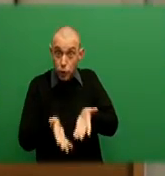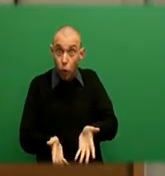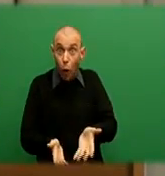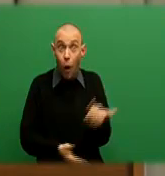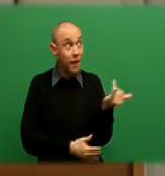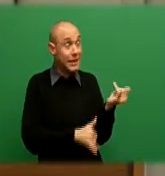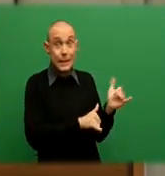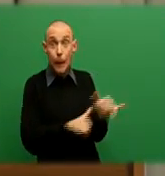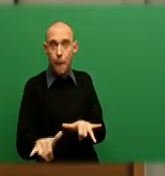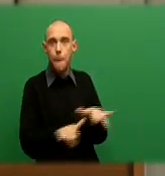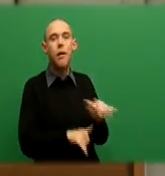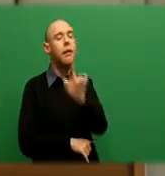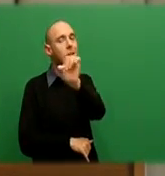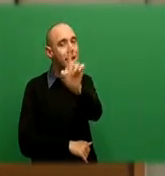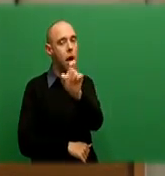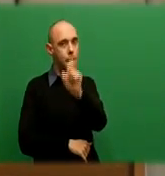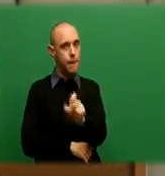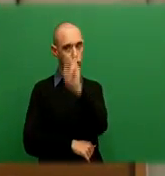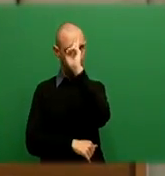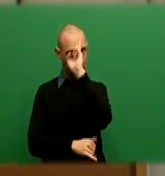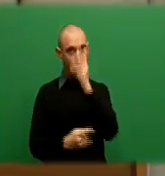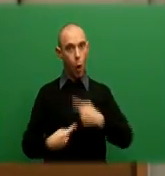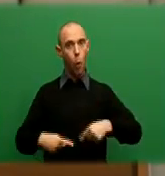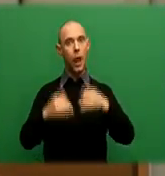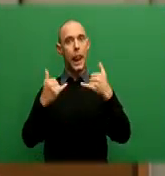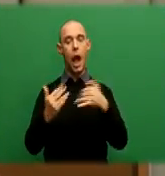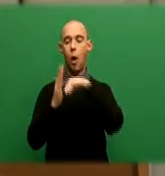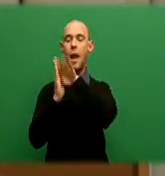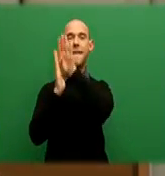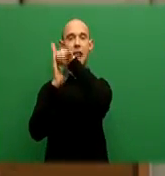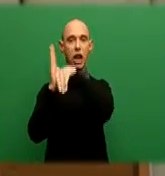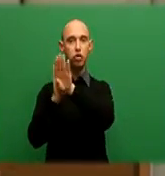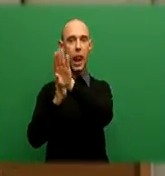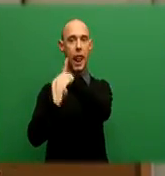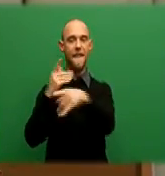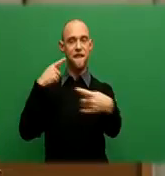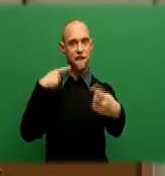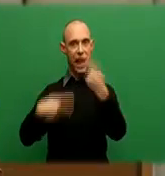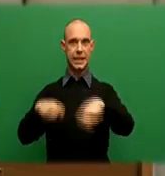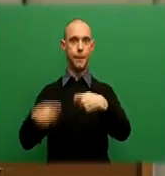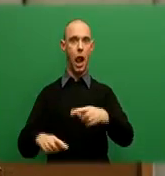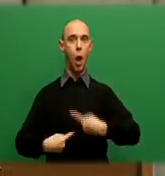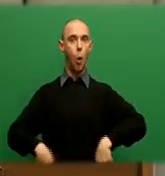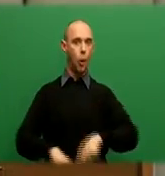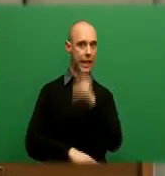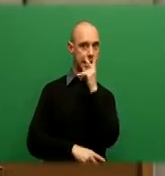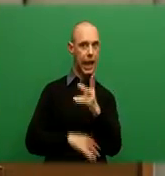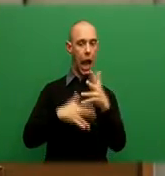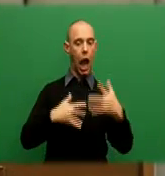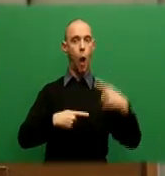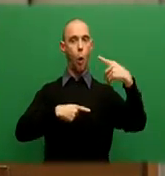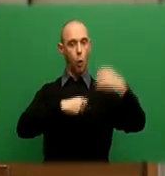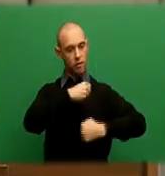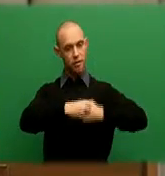and remember that we are a flexible inflation targeter, and we try to see things through the cycle. And if